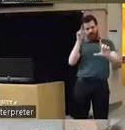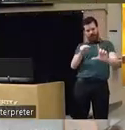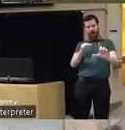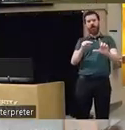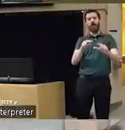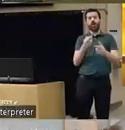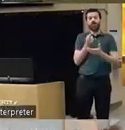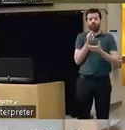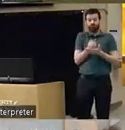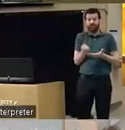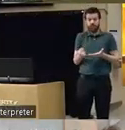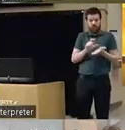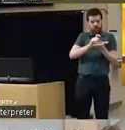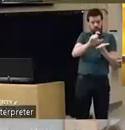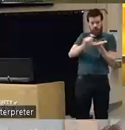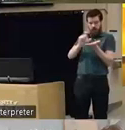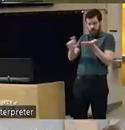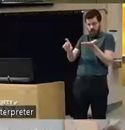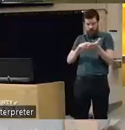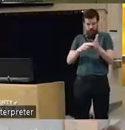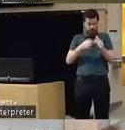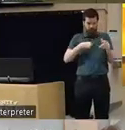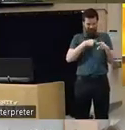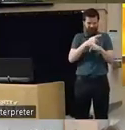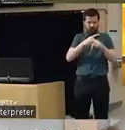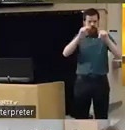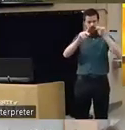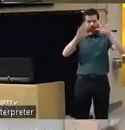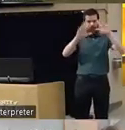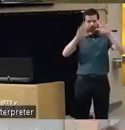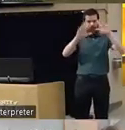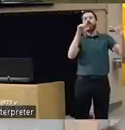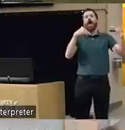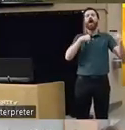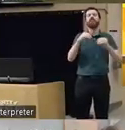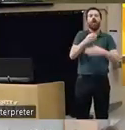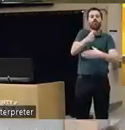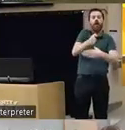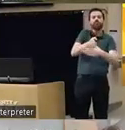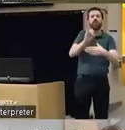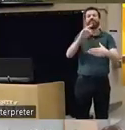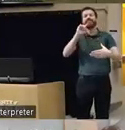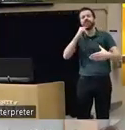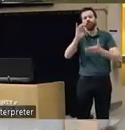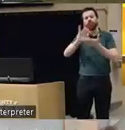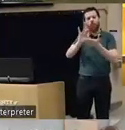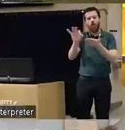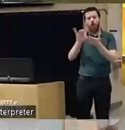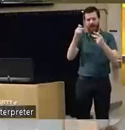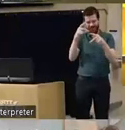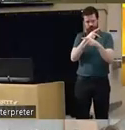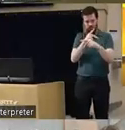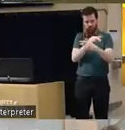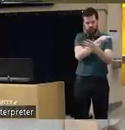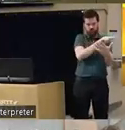allocation, we do need to know what the population looks like and who has more moderate scores or severe scores. So my